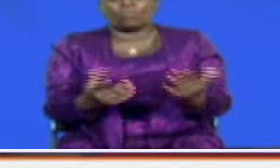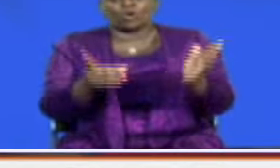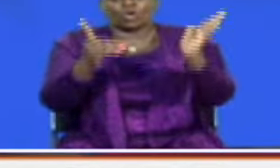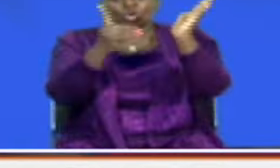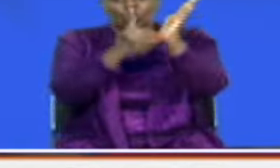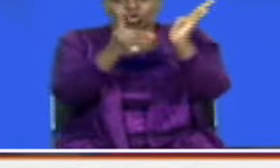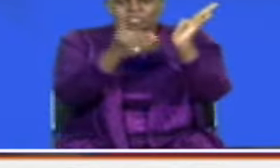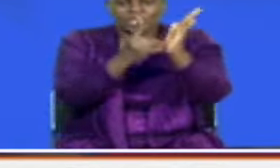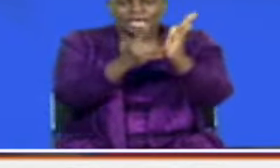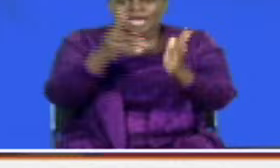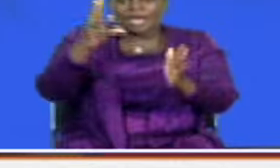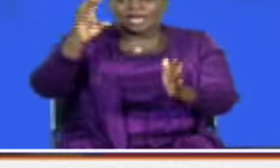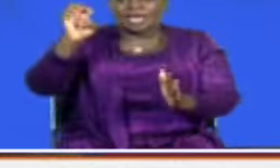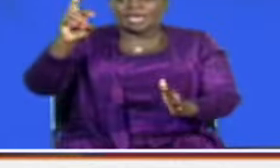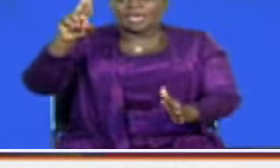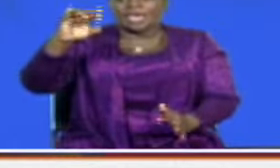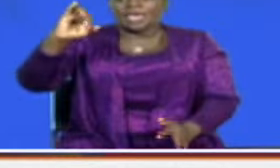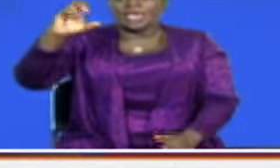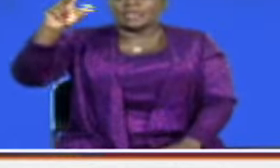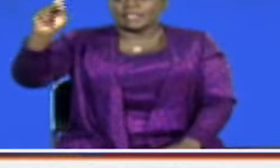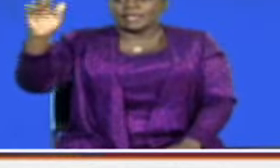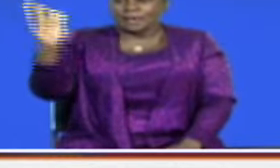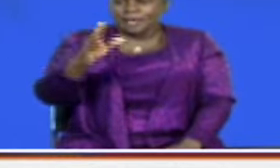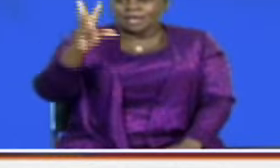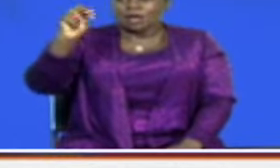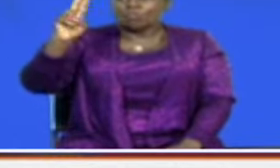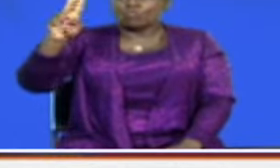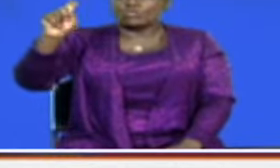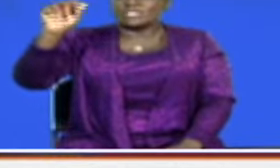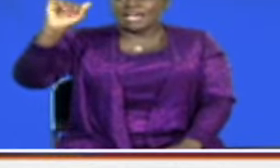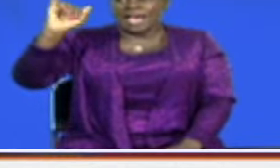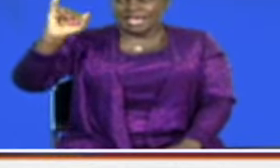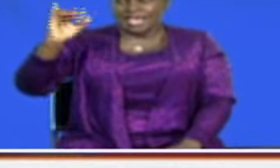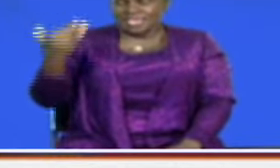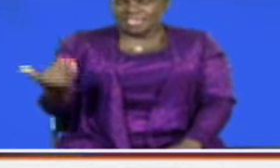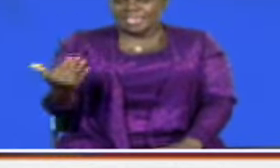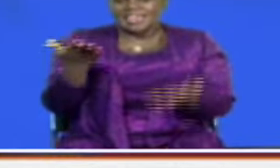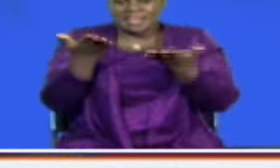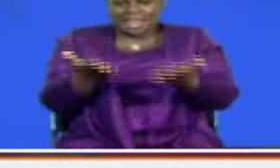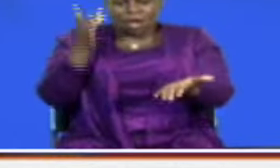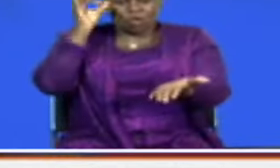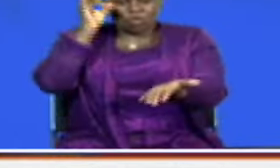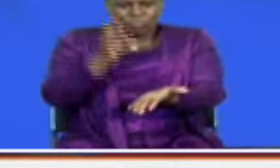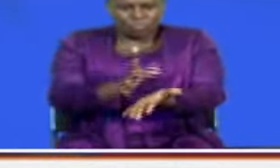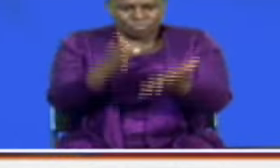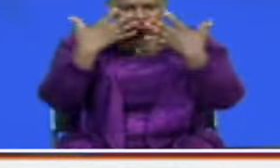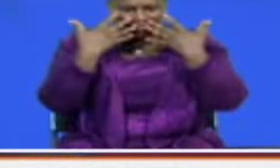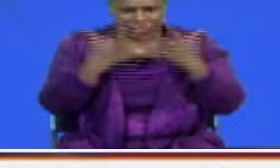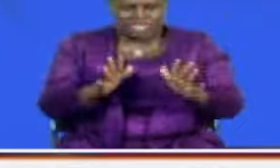Dr. Erick Kiprotich Mutai, stands